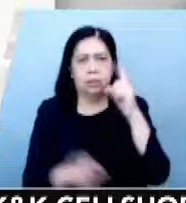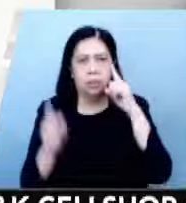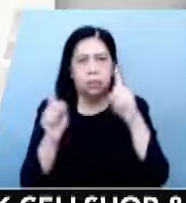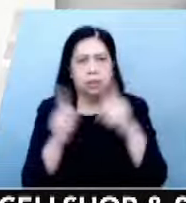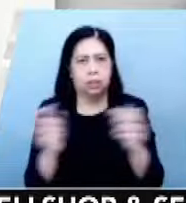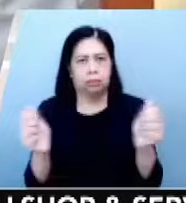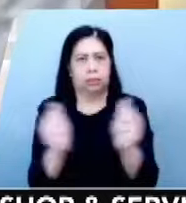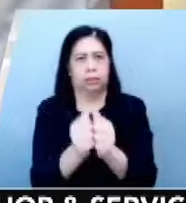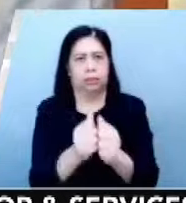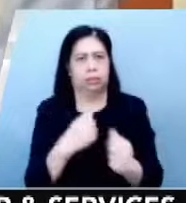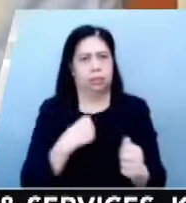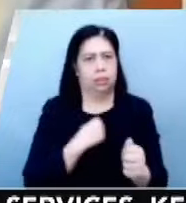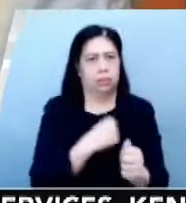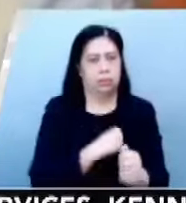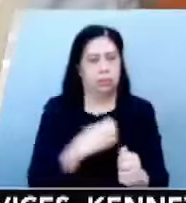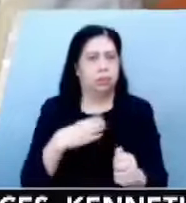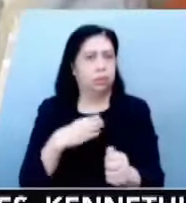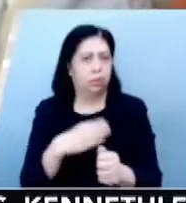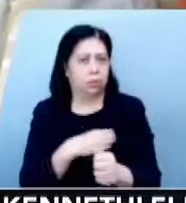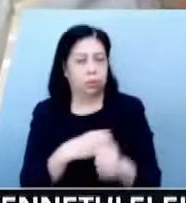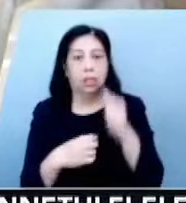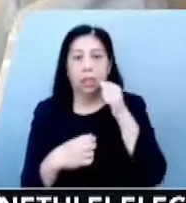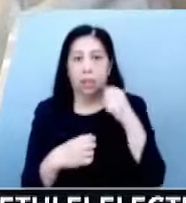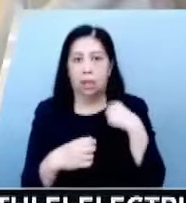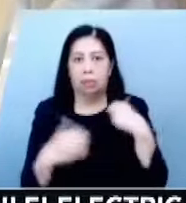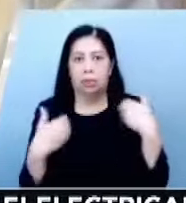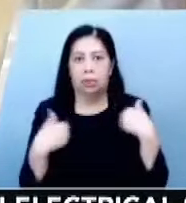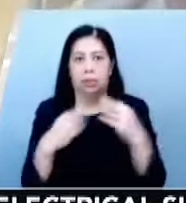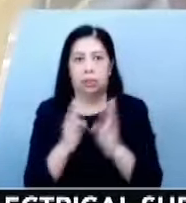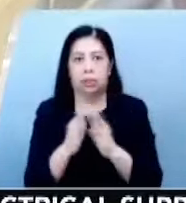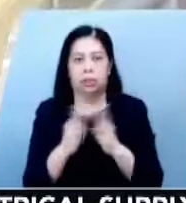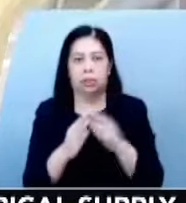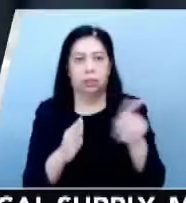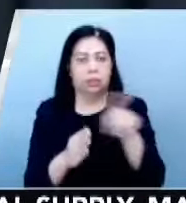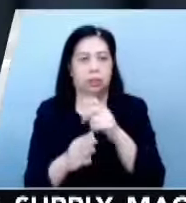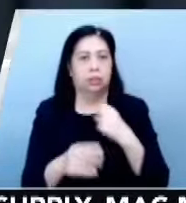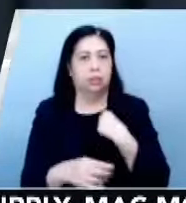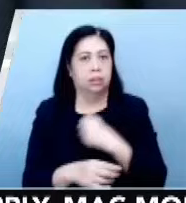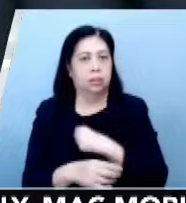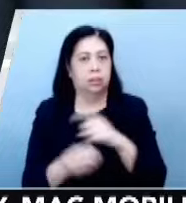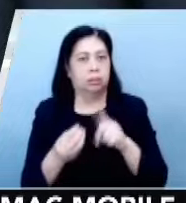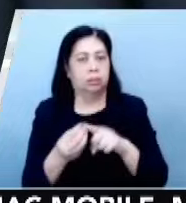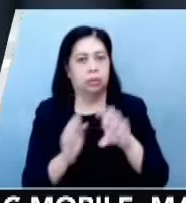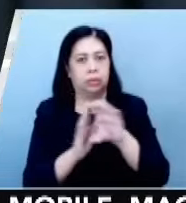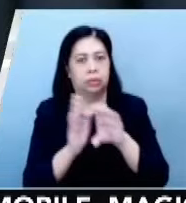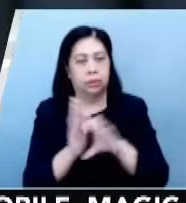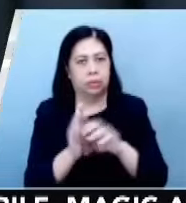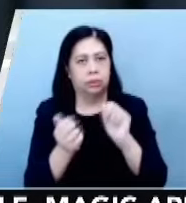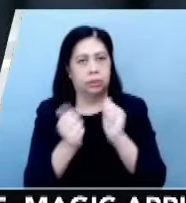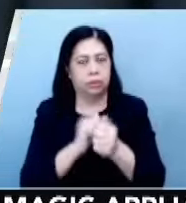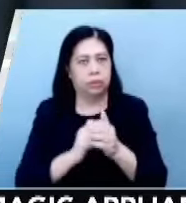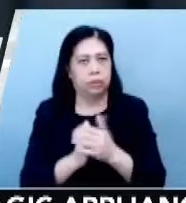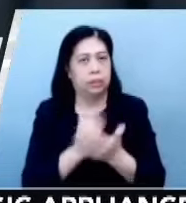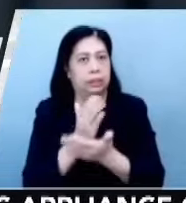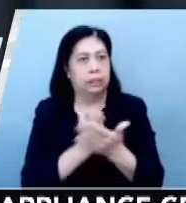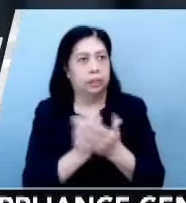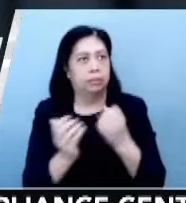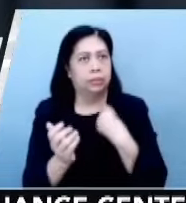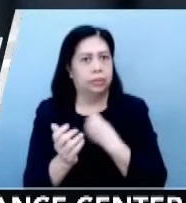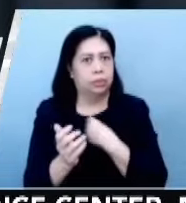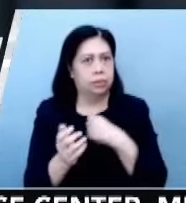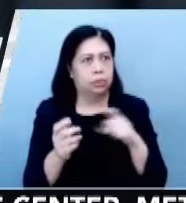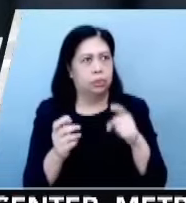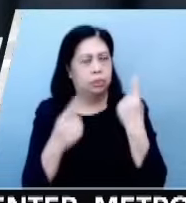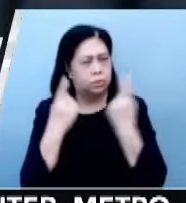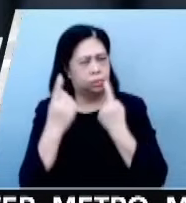at Kamara. Kahapon nagkaroon ng pulong ang mga senador ukol sa tsa-tsa. Some senators are bothered why